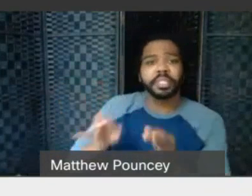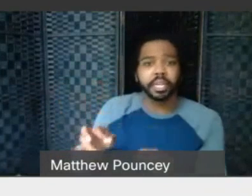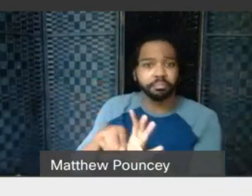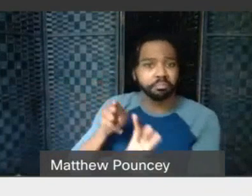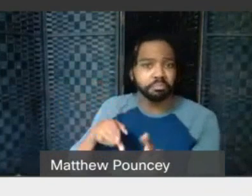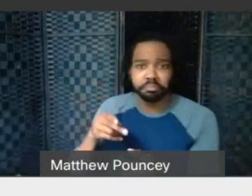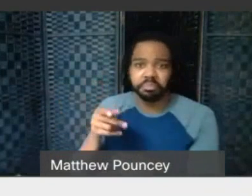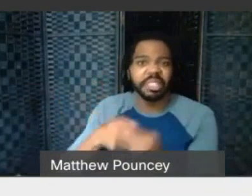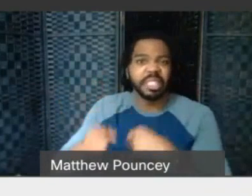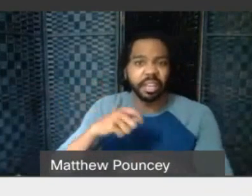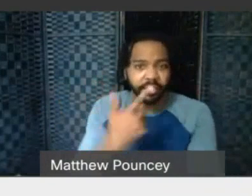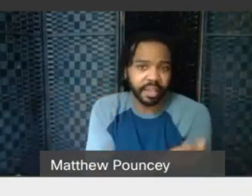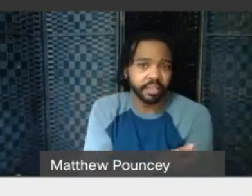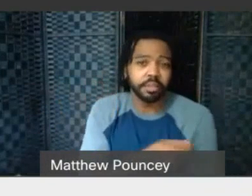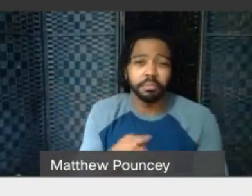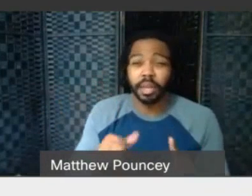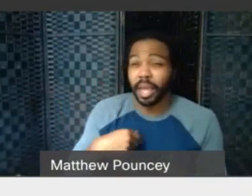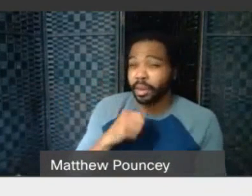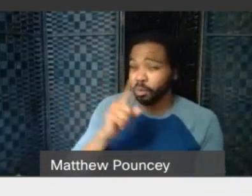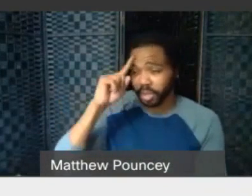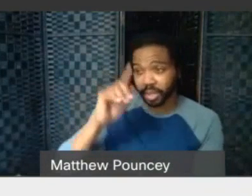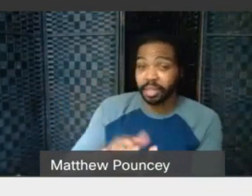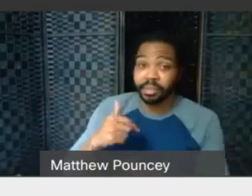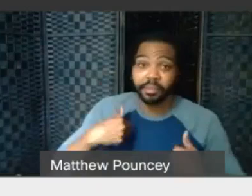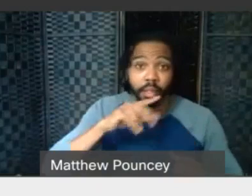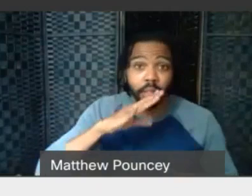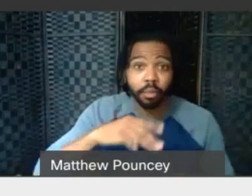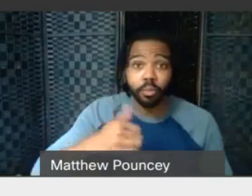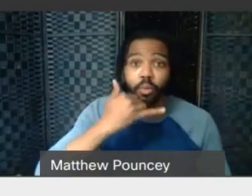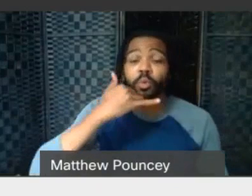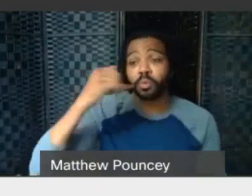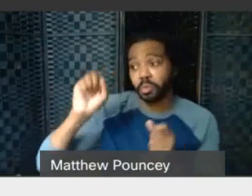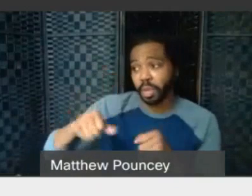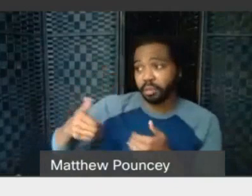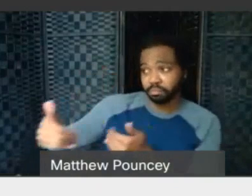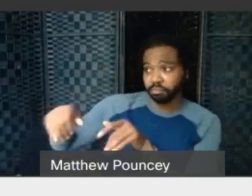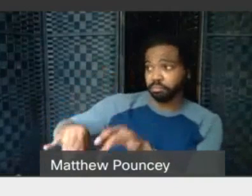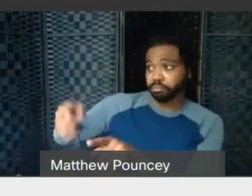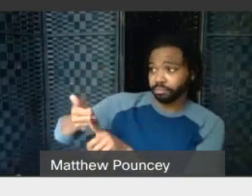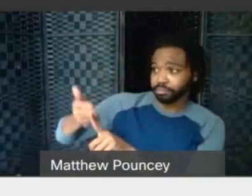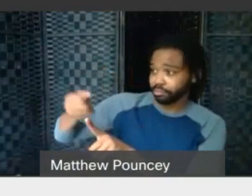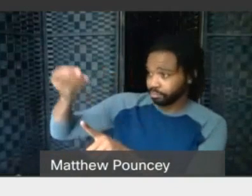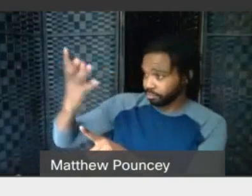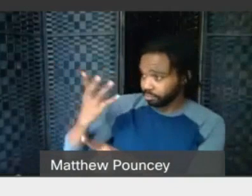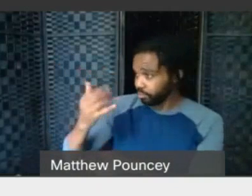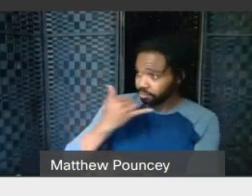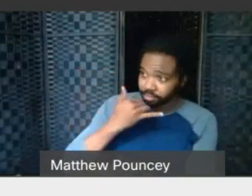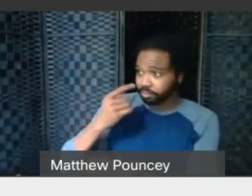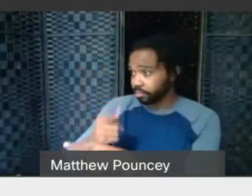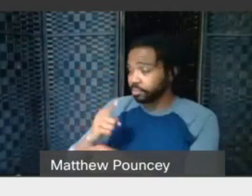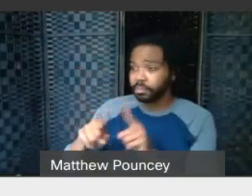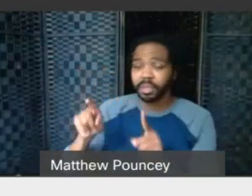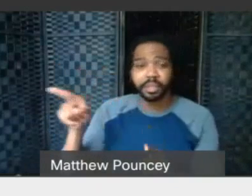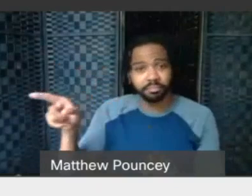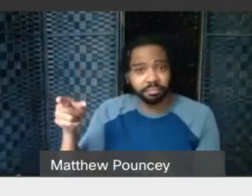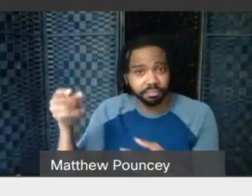believe, and they could type in if I'm mistaken, that ultimately they had any staffing issues. And I want to